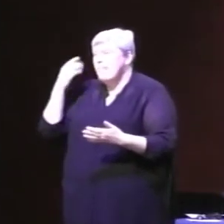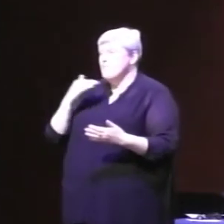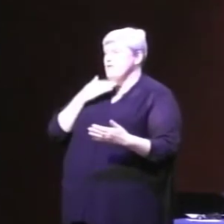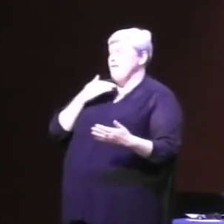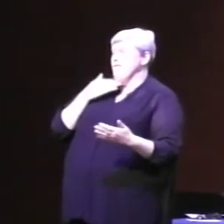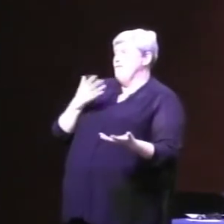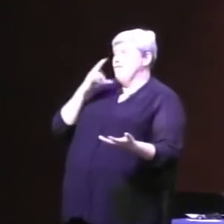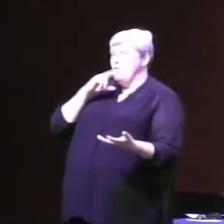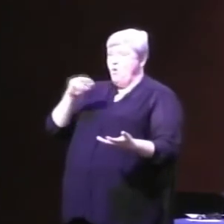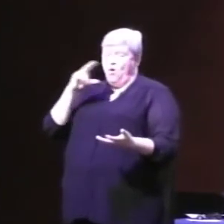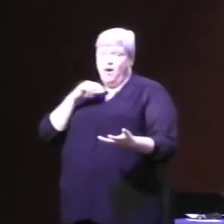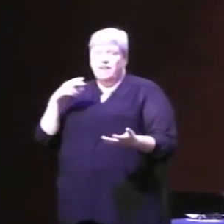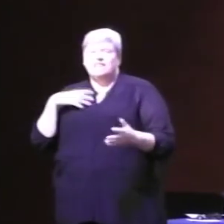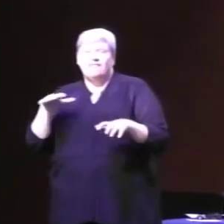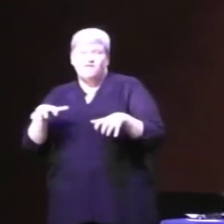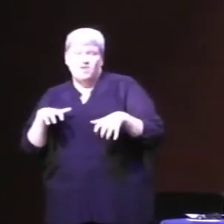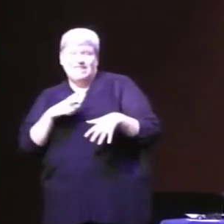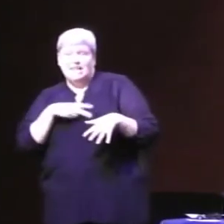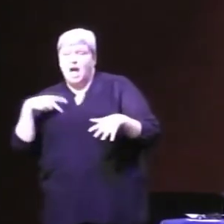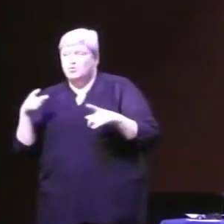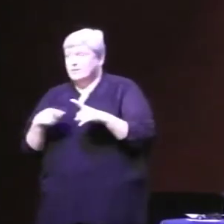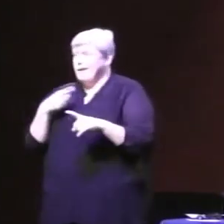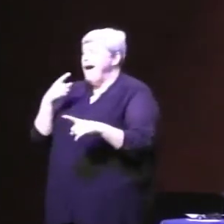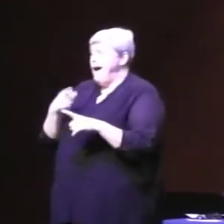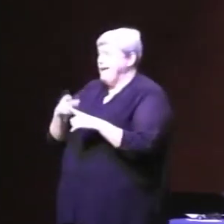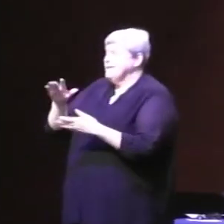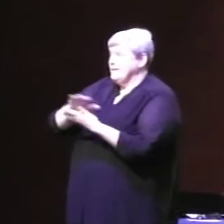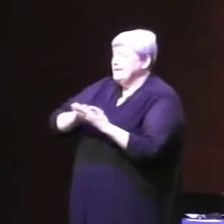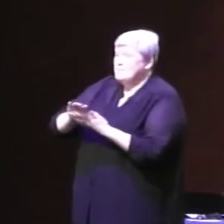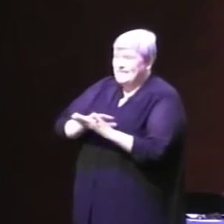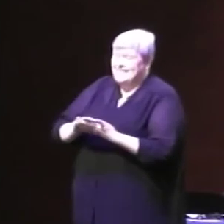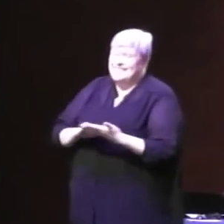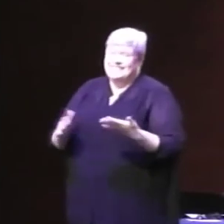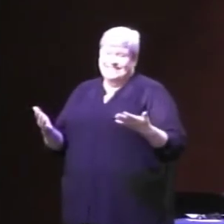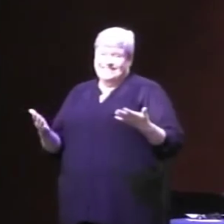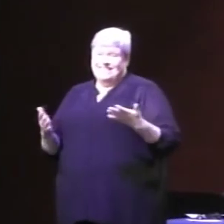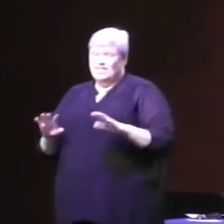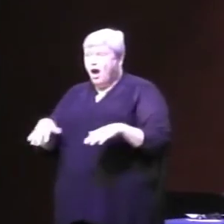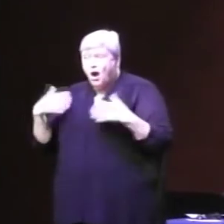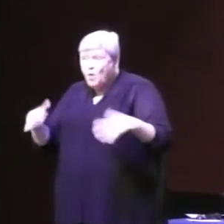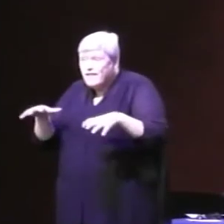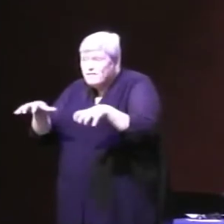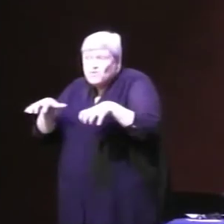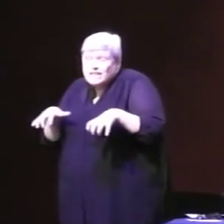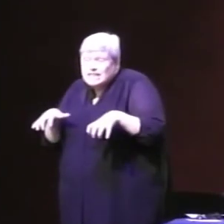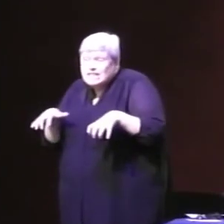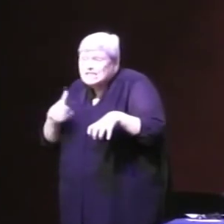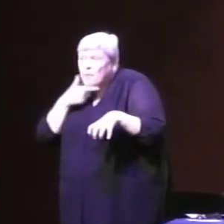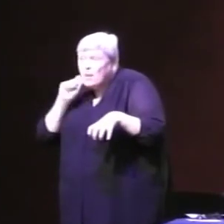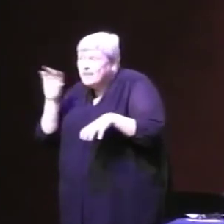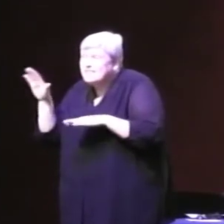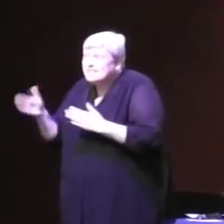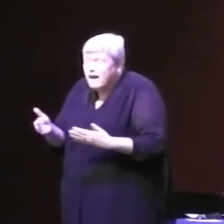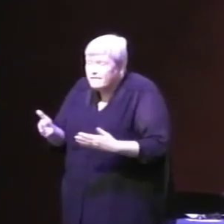voice that a freeze on the council tax is per se not only a freeze on public